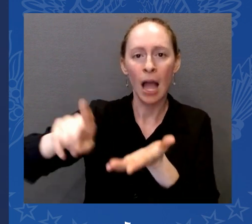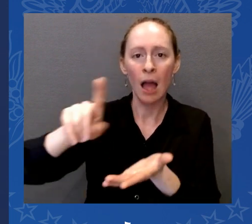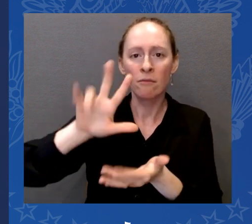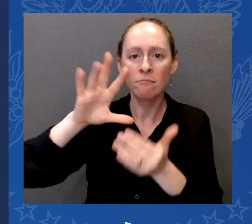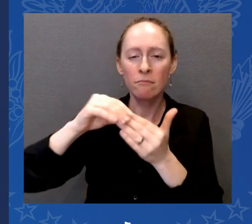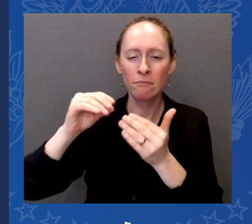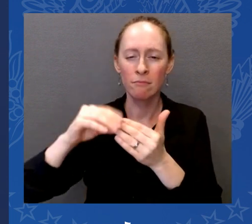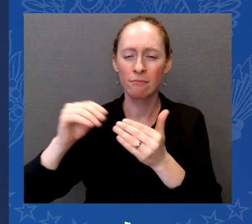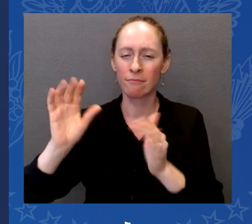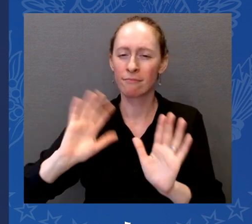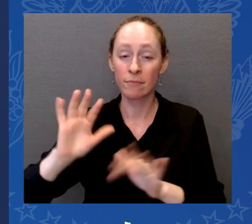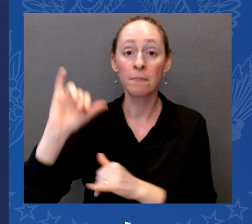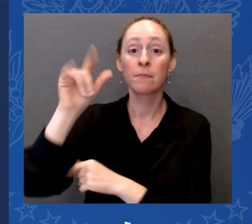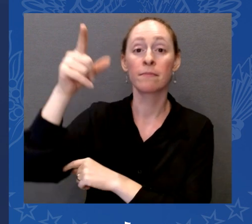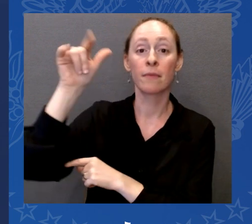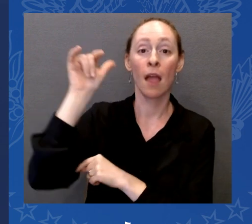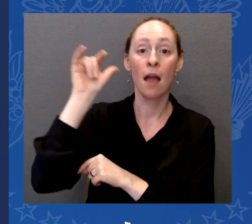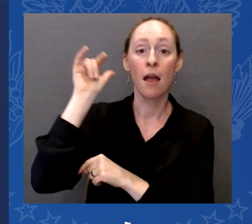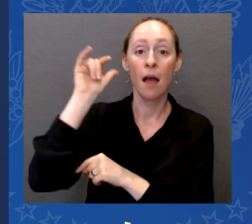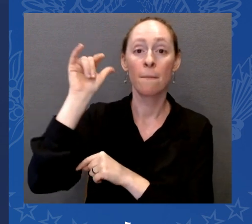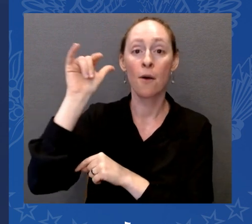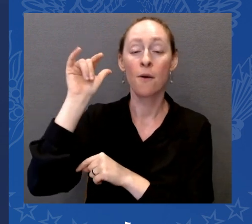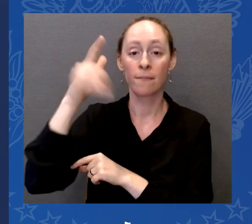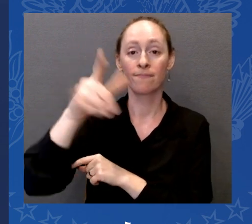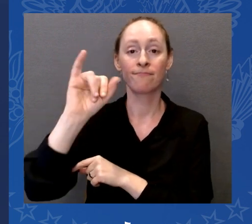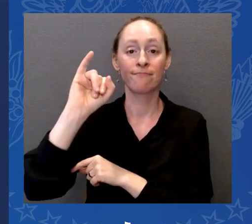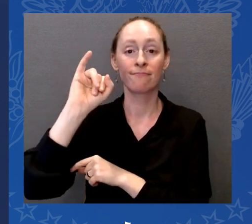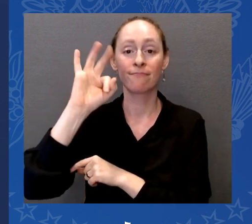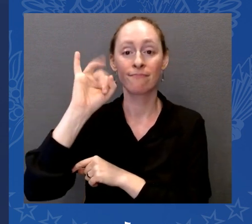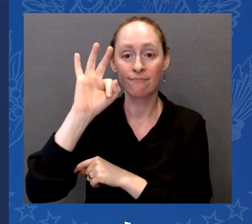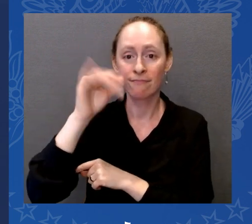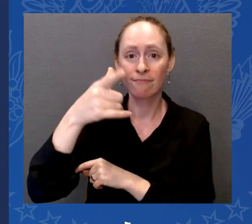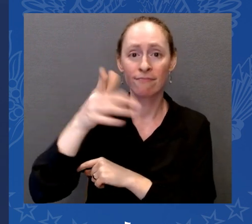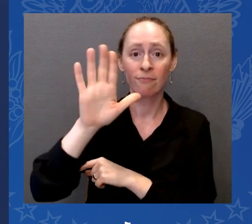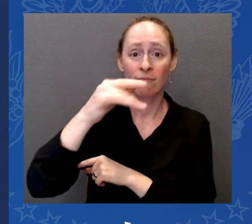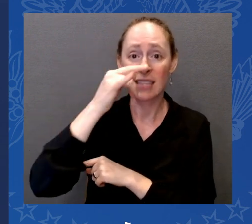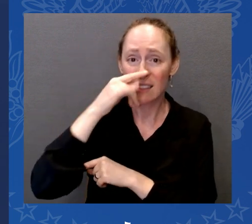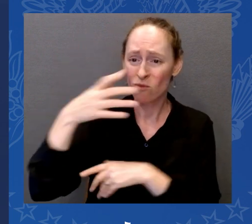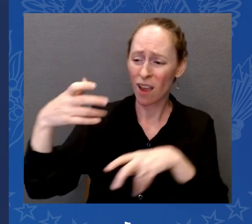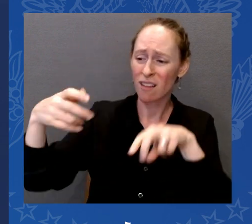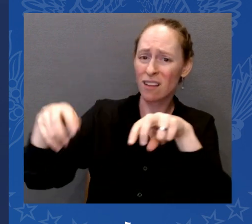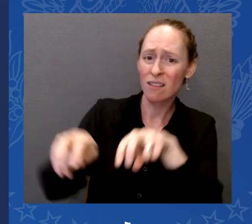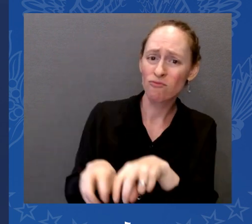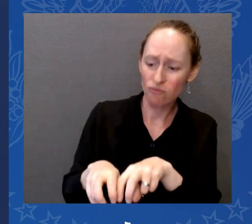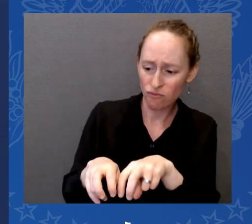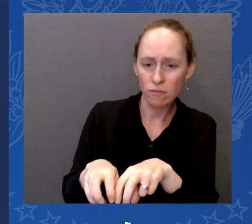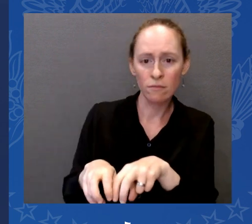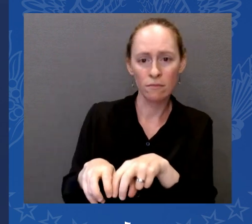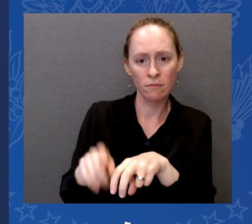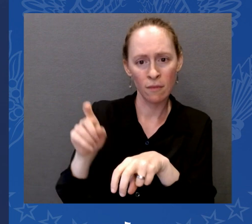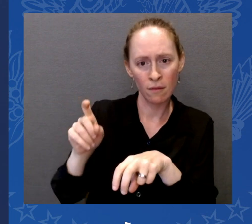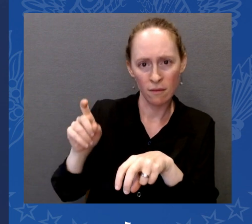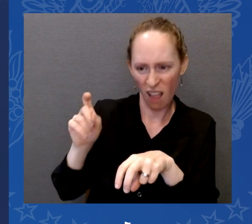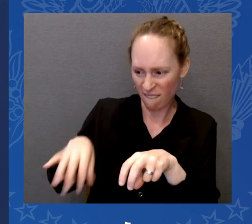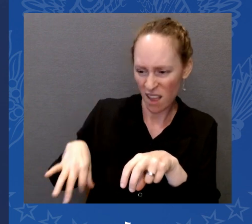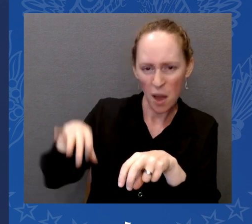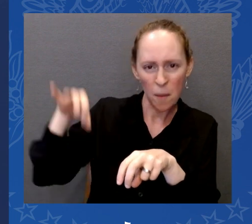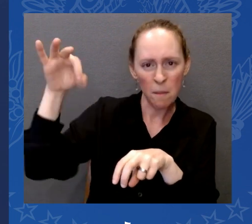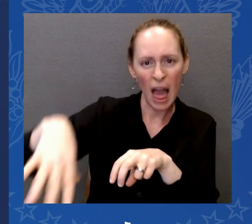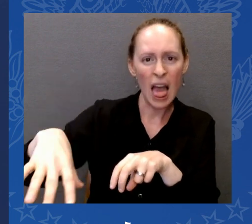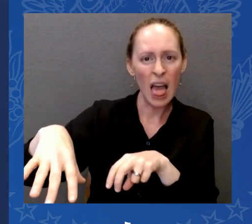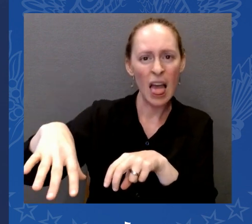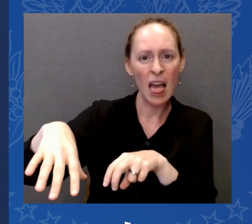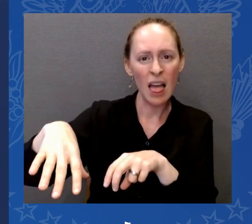lot more for your ticket when you land, before you land. If you find yourself in a position, and it goes on and on and on, all these hidden